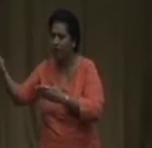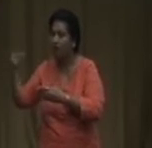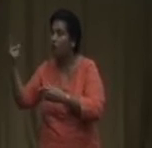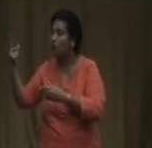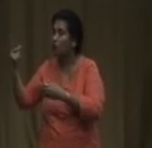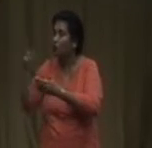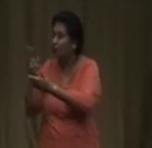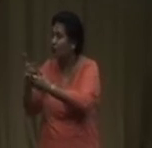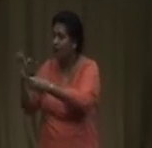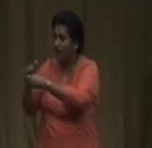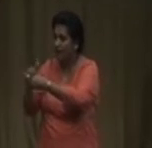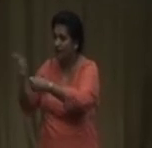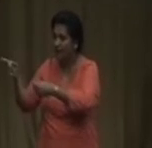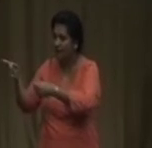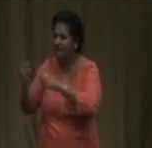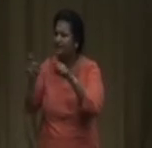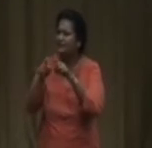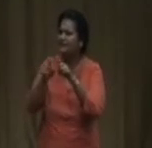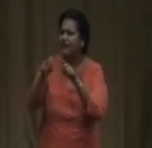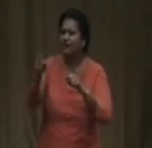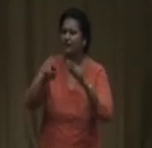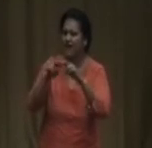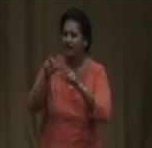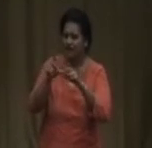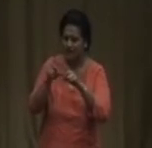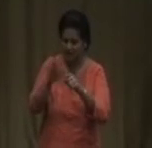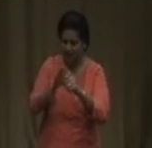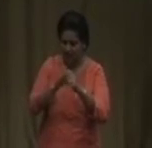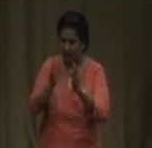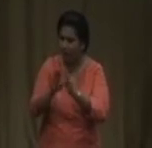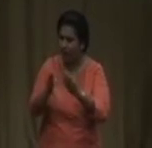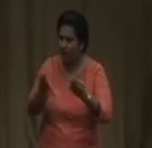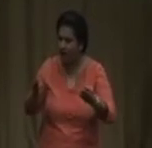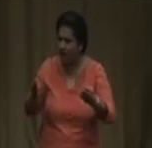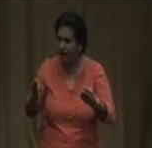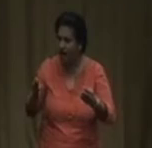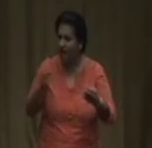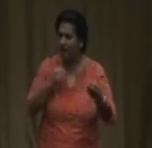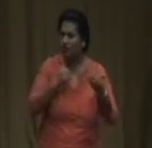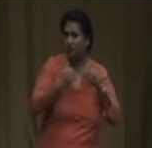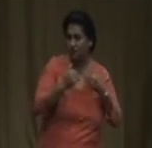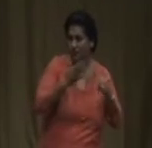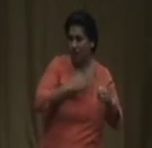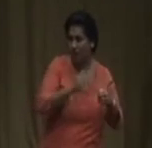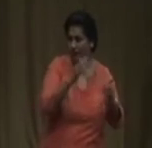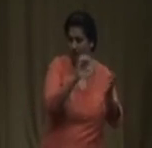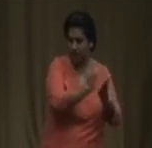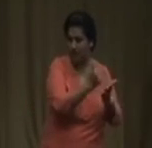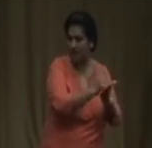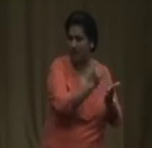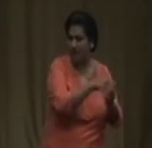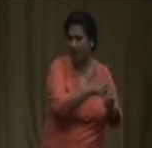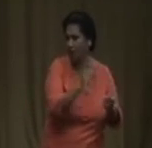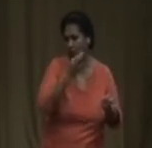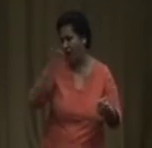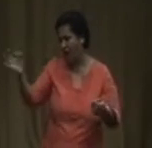management system if you want to reuse it. But under open, We don't need interoperability standards. We already